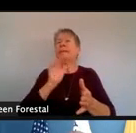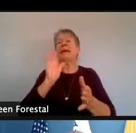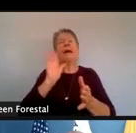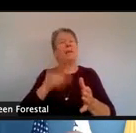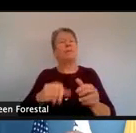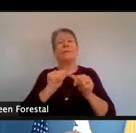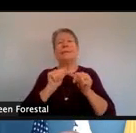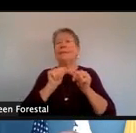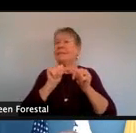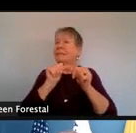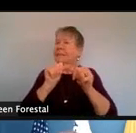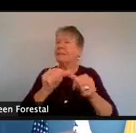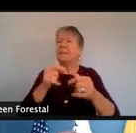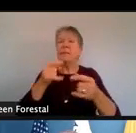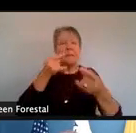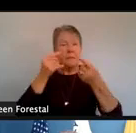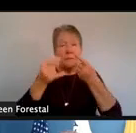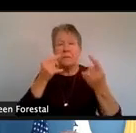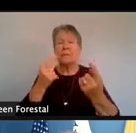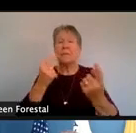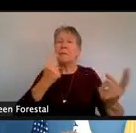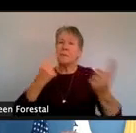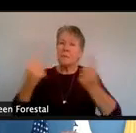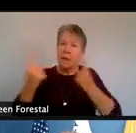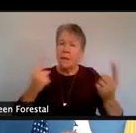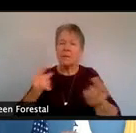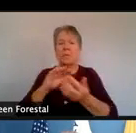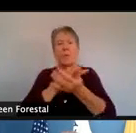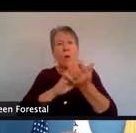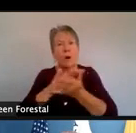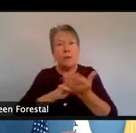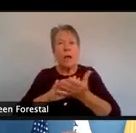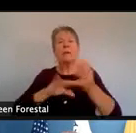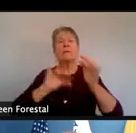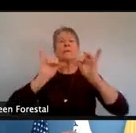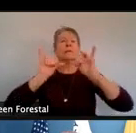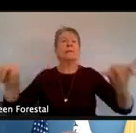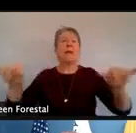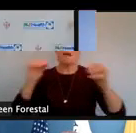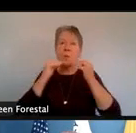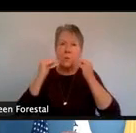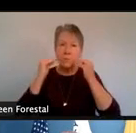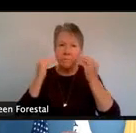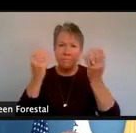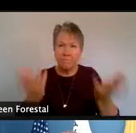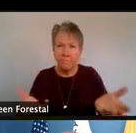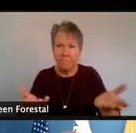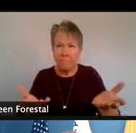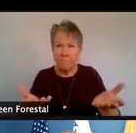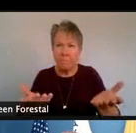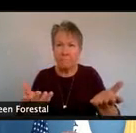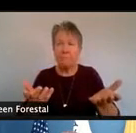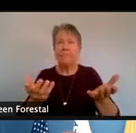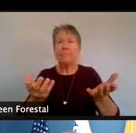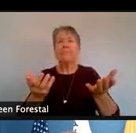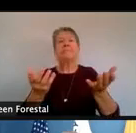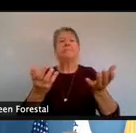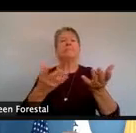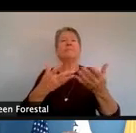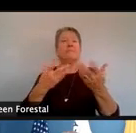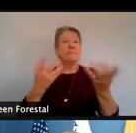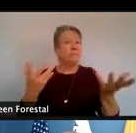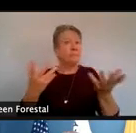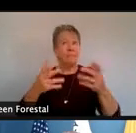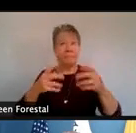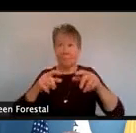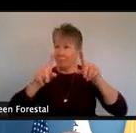distancing, it's washing hands with soap and water, it's taking yourself off the field when you know that makes sense. It's getting tested